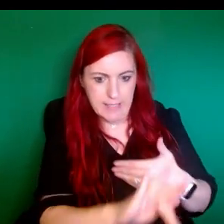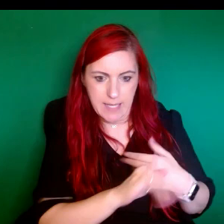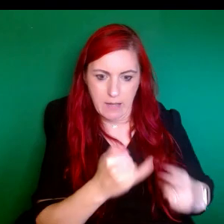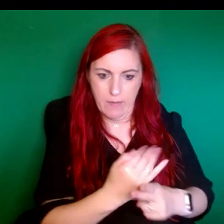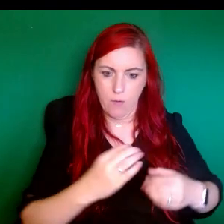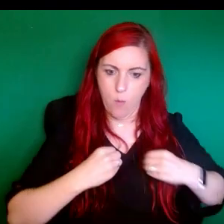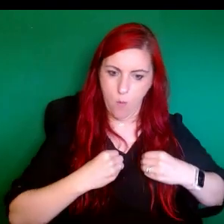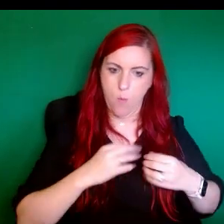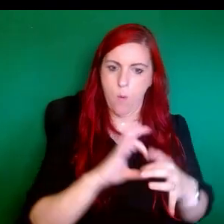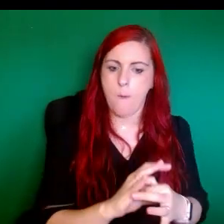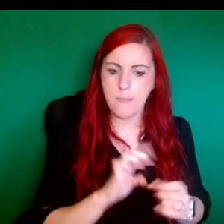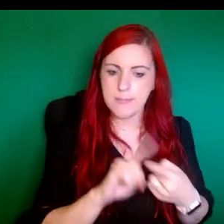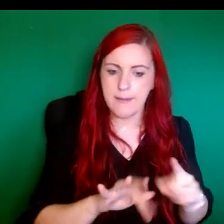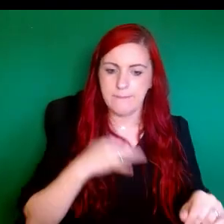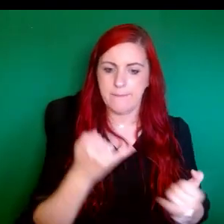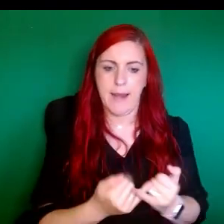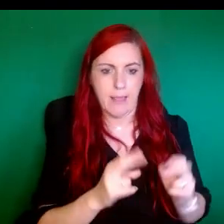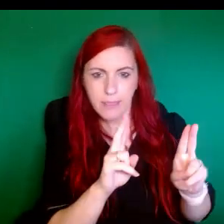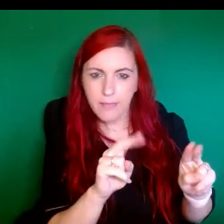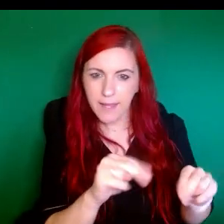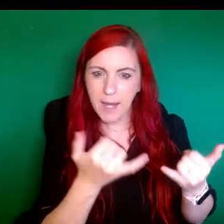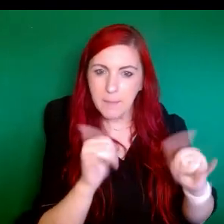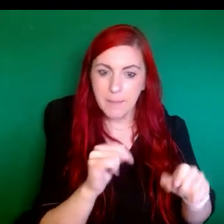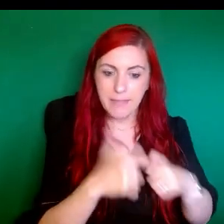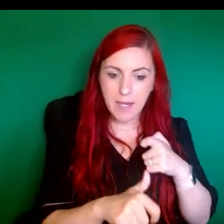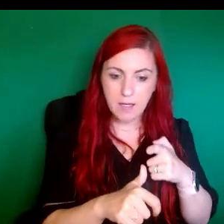speak to maybe family and friends about the situation that's going on.